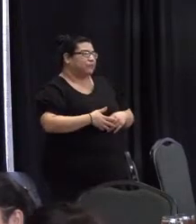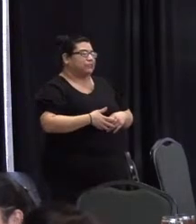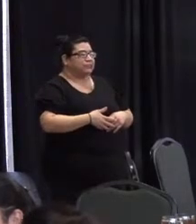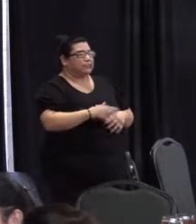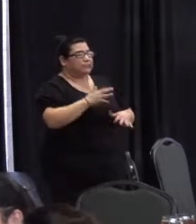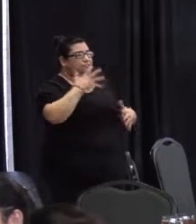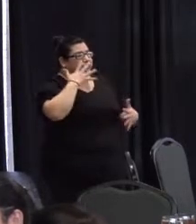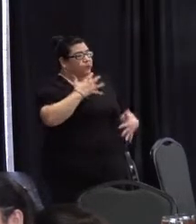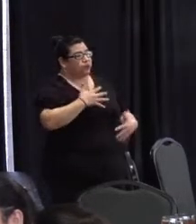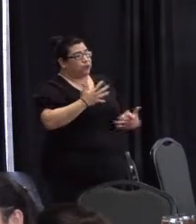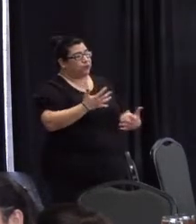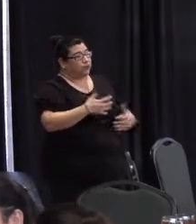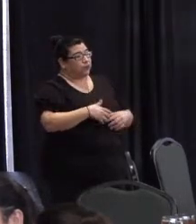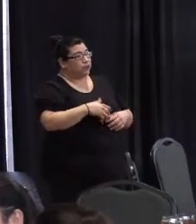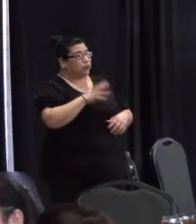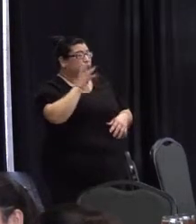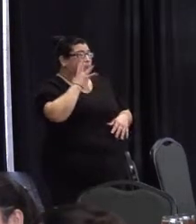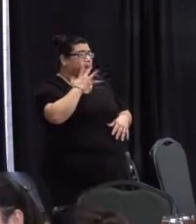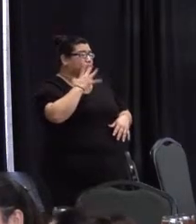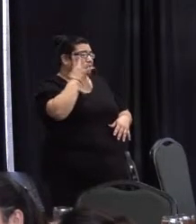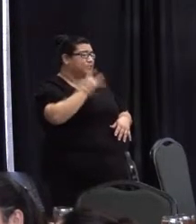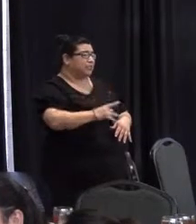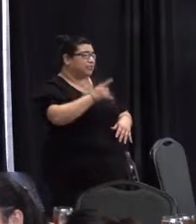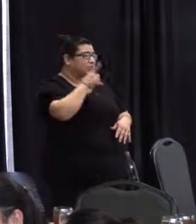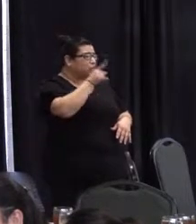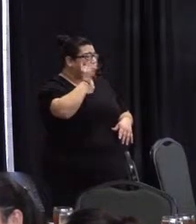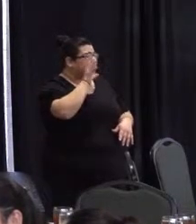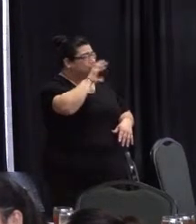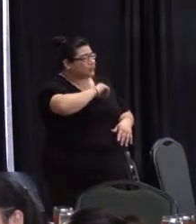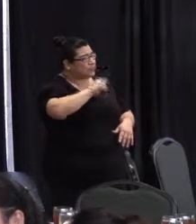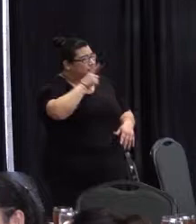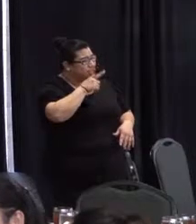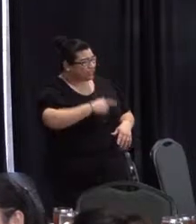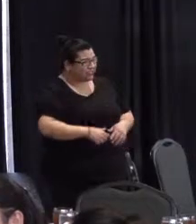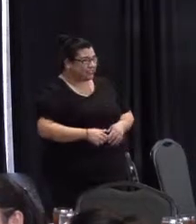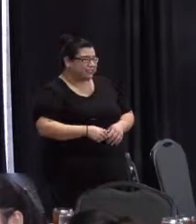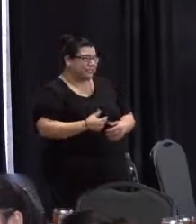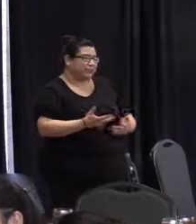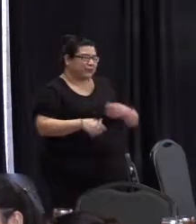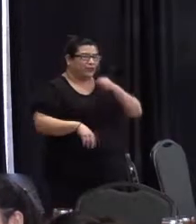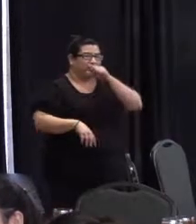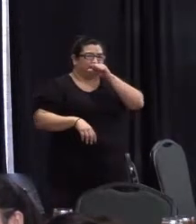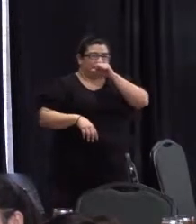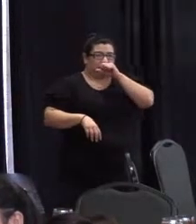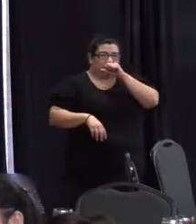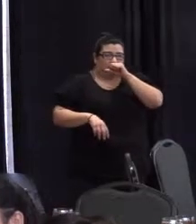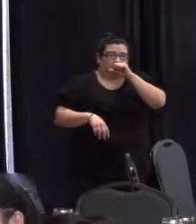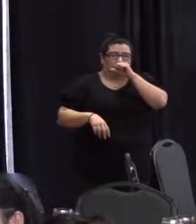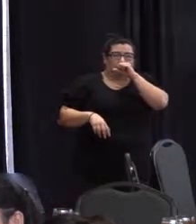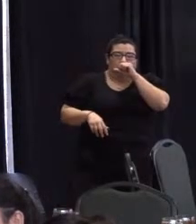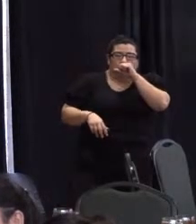about that is that there's going to be a delicious lunch, and you're going to miss lunch. So,